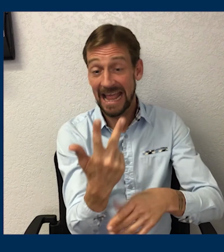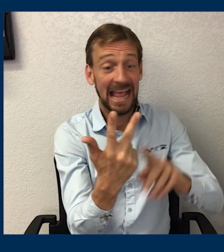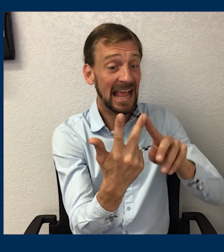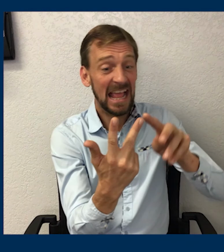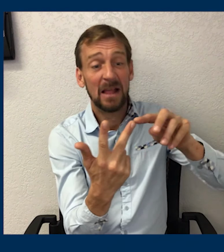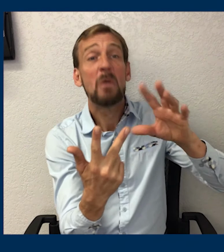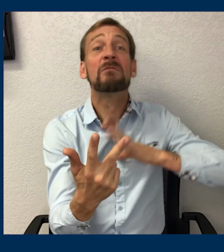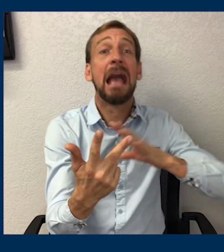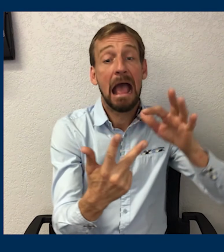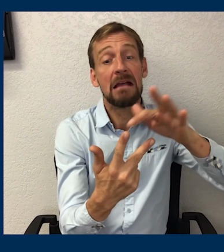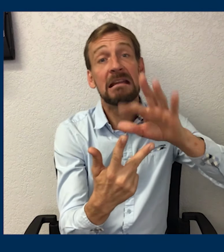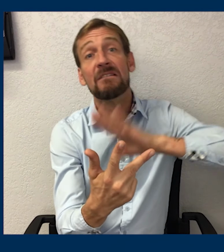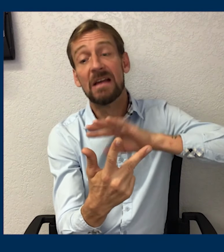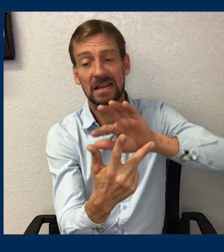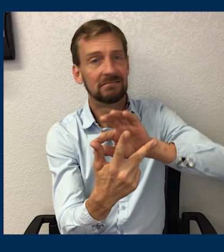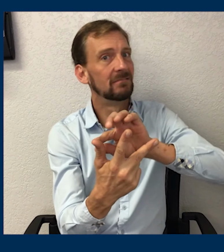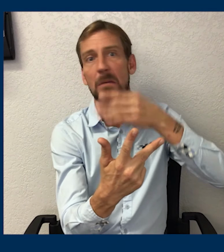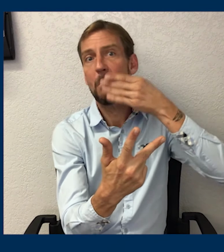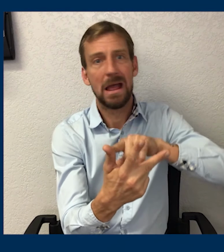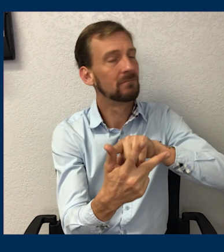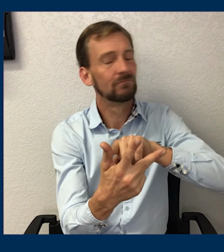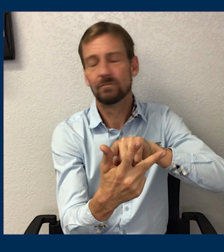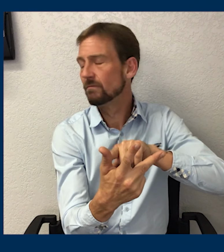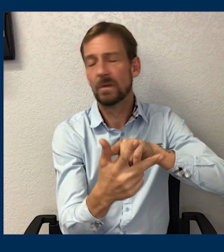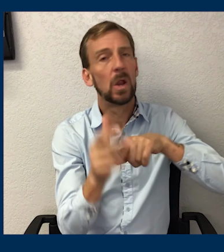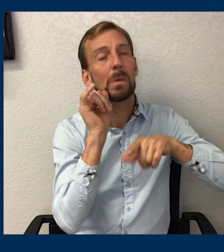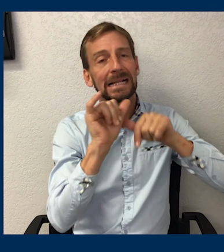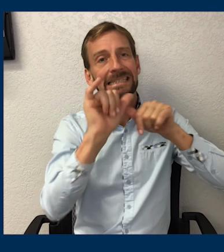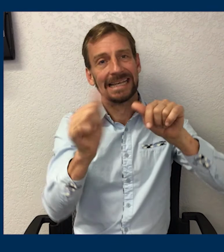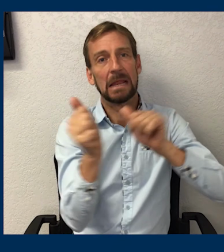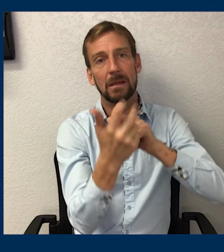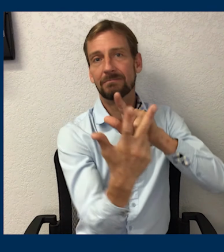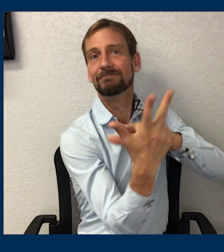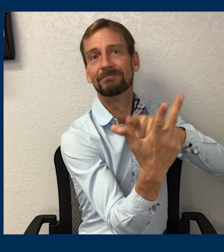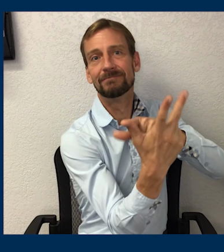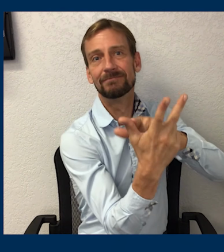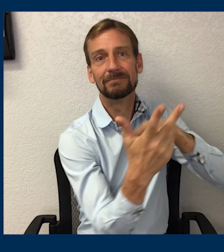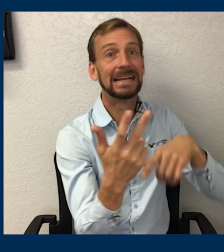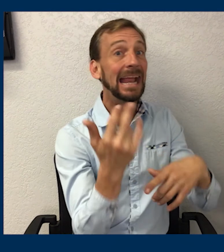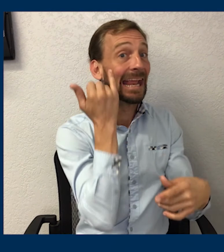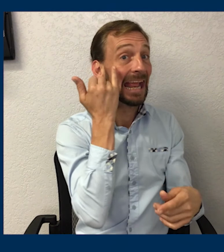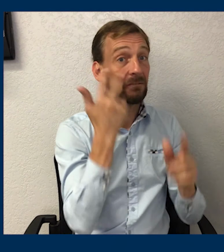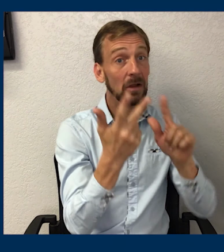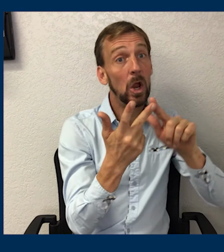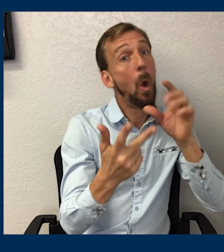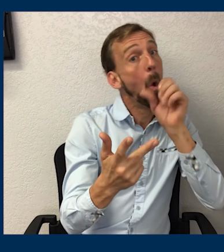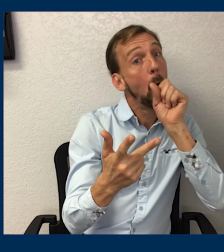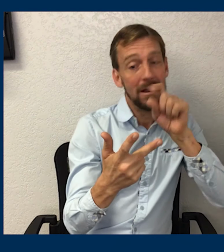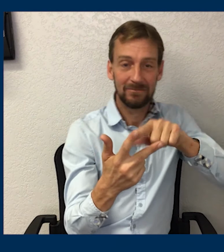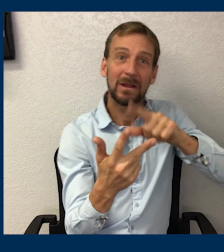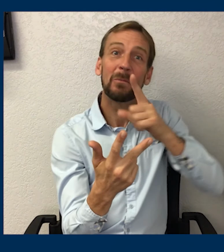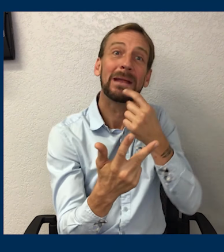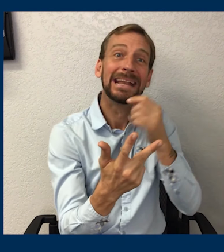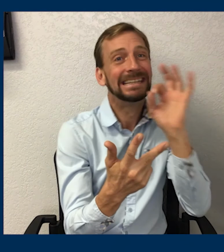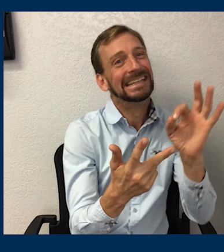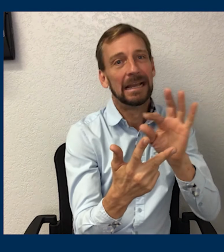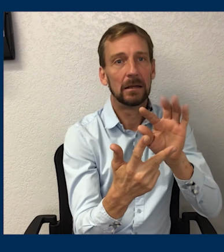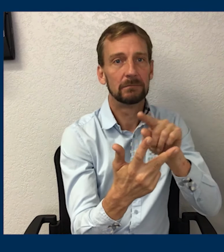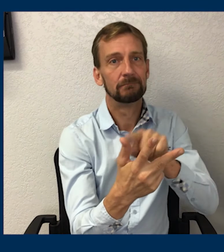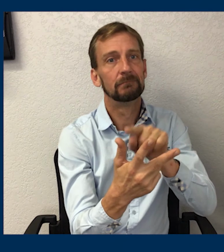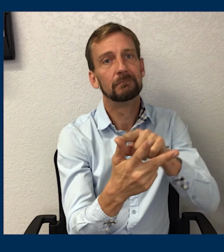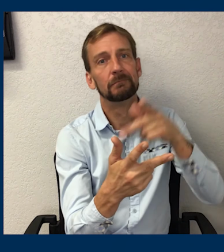falls into, that's what you're classified. So even though we're orange and red in 2 metrics, we're still purple in